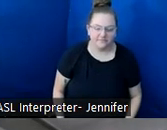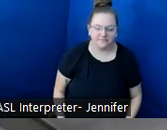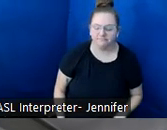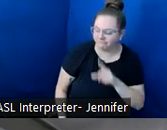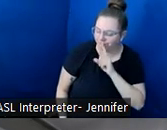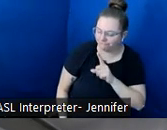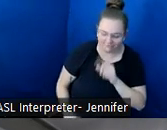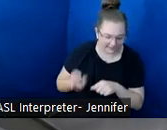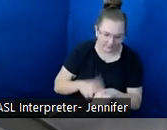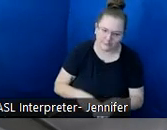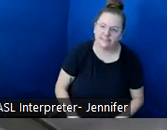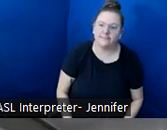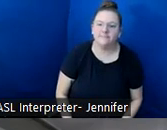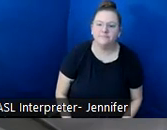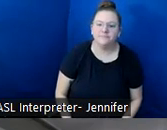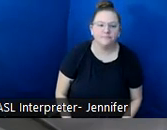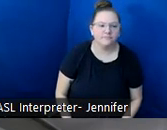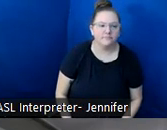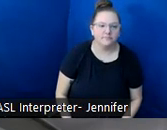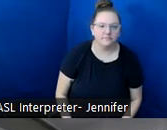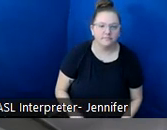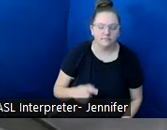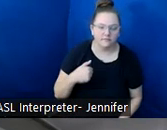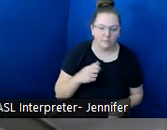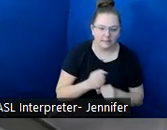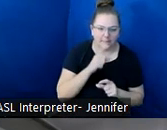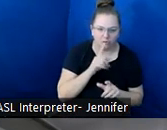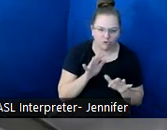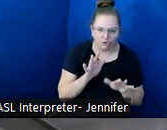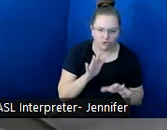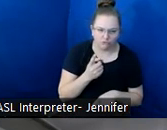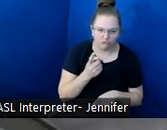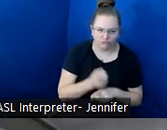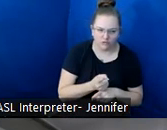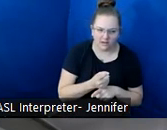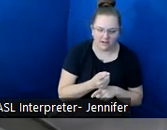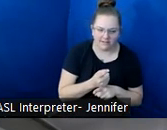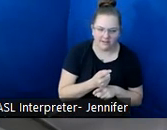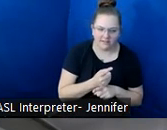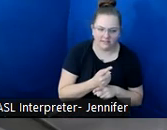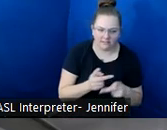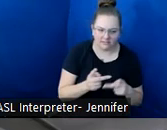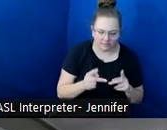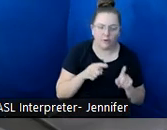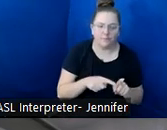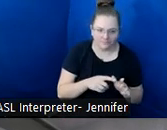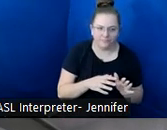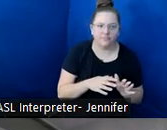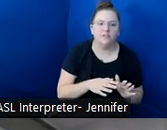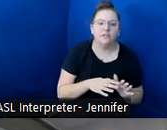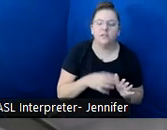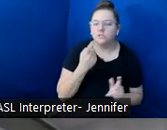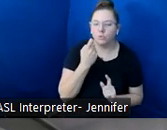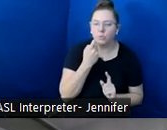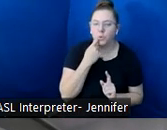course. So here, let me make sure we're on in the right spot. Online resources, and we were just